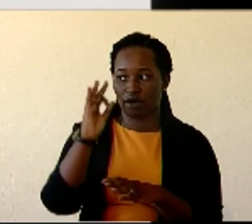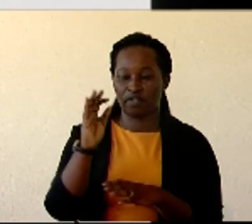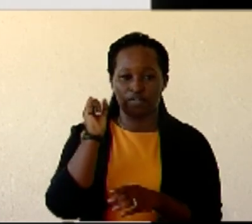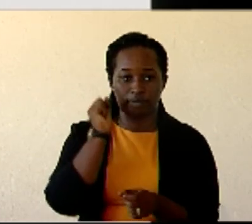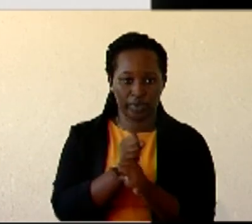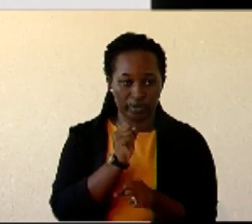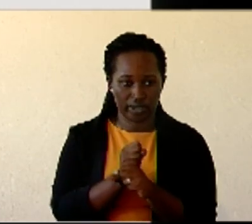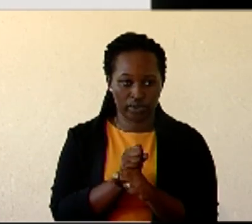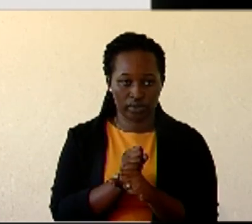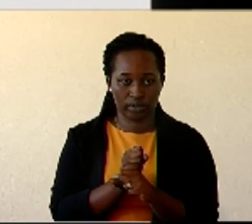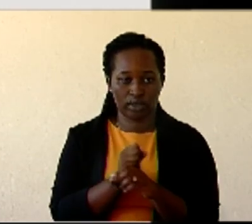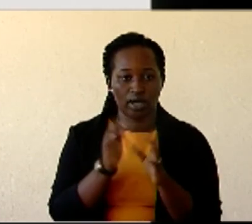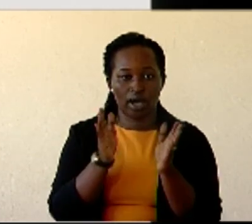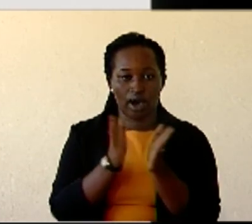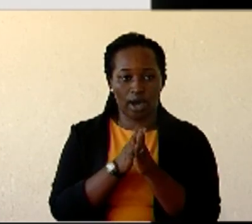the